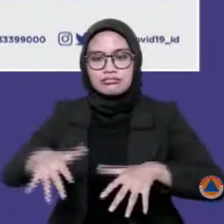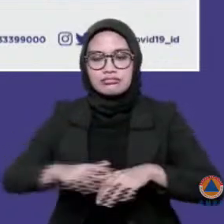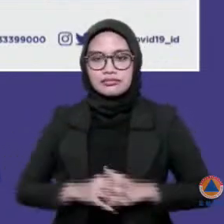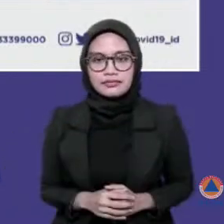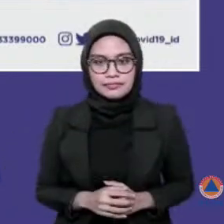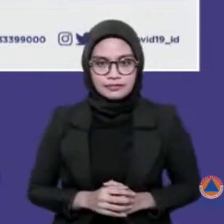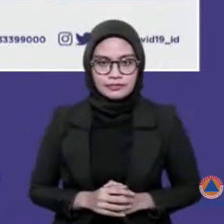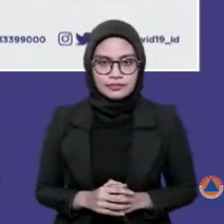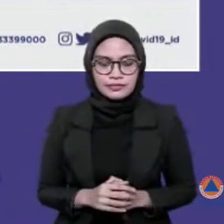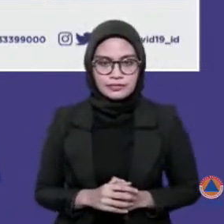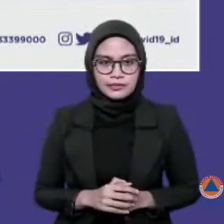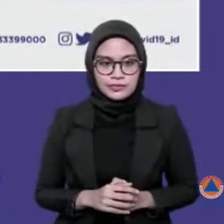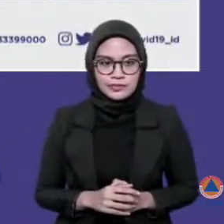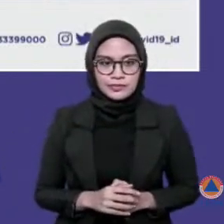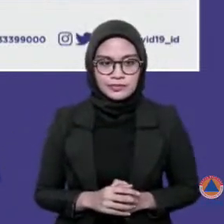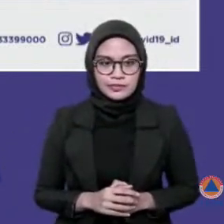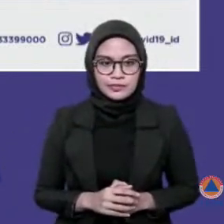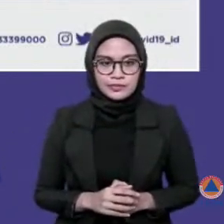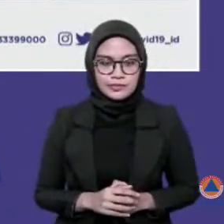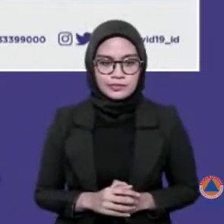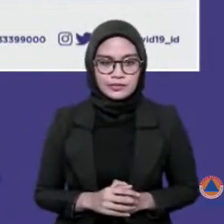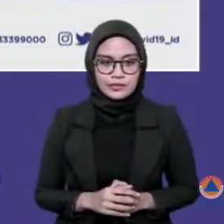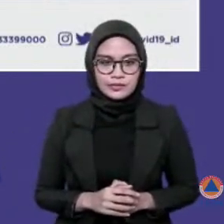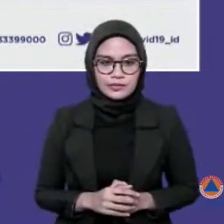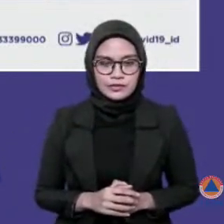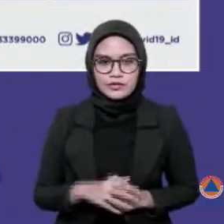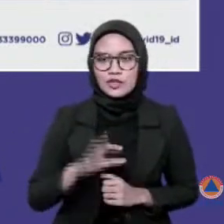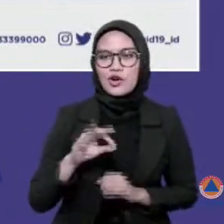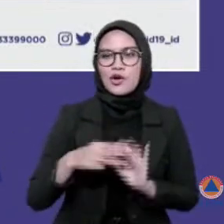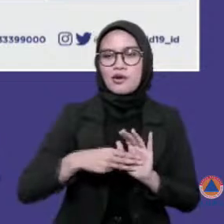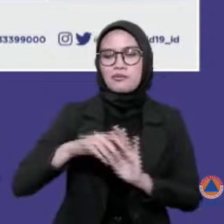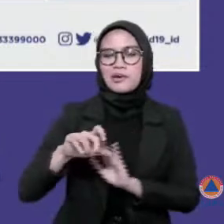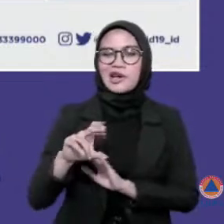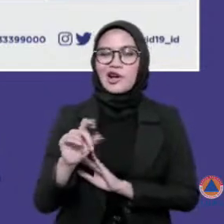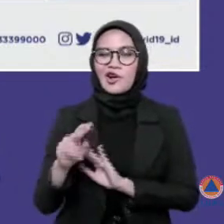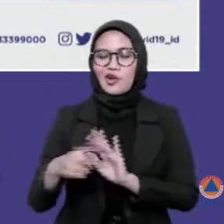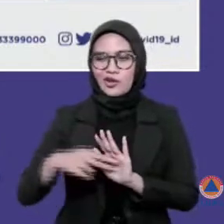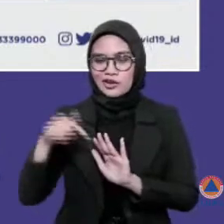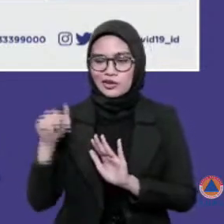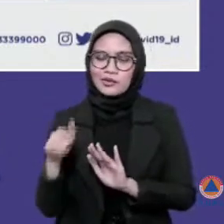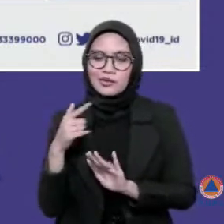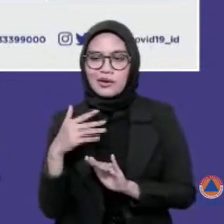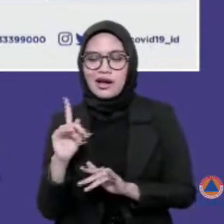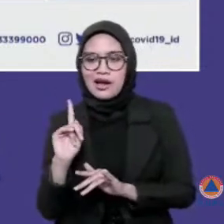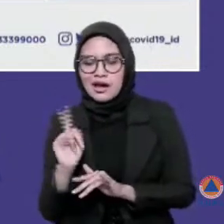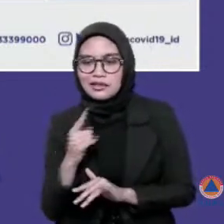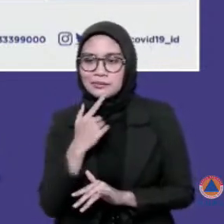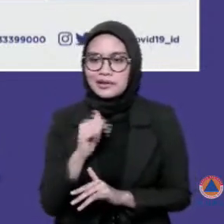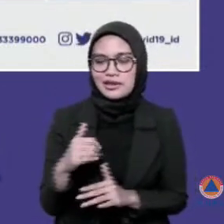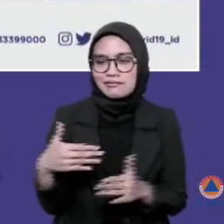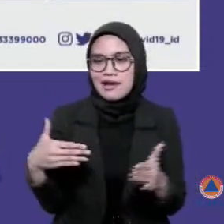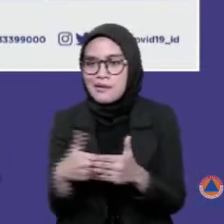Omicron variant present another challenge in our global fight against